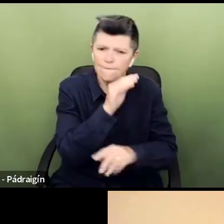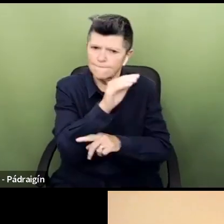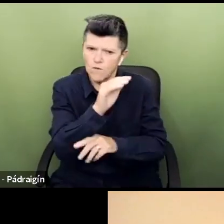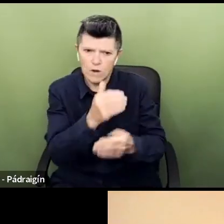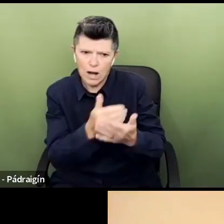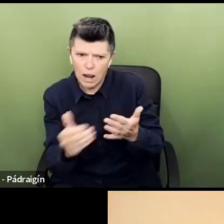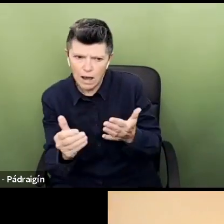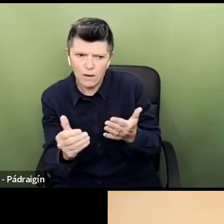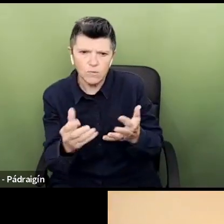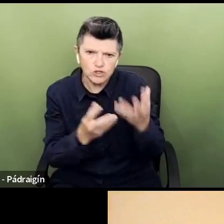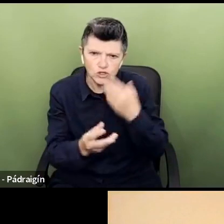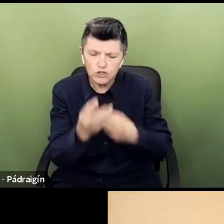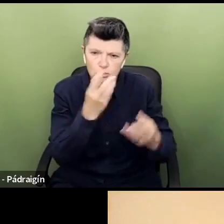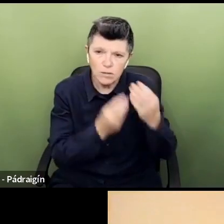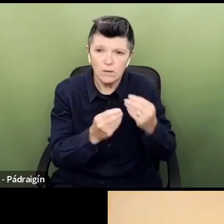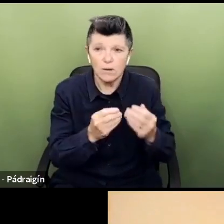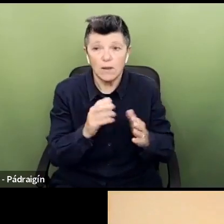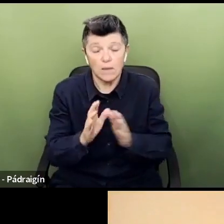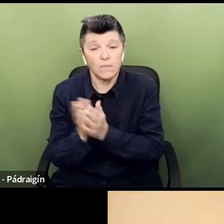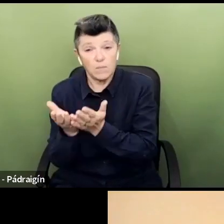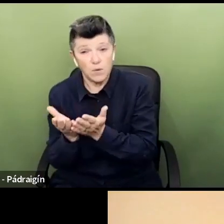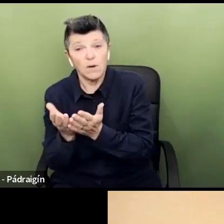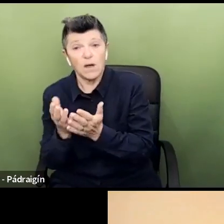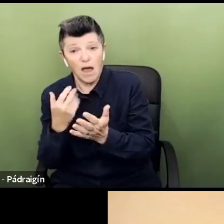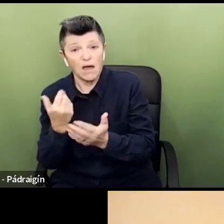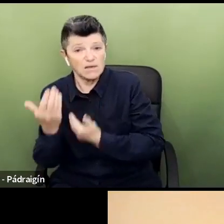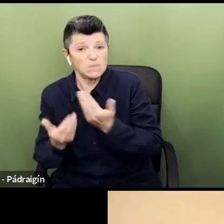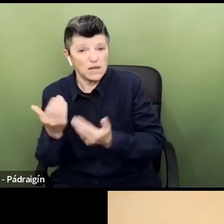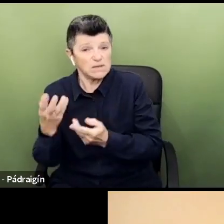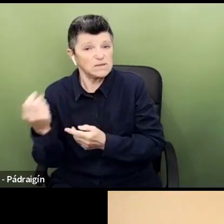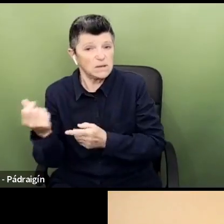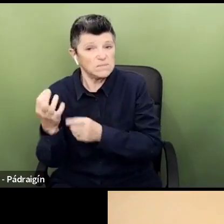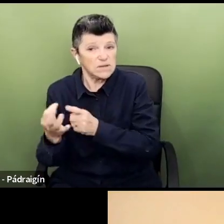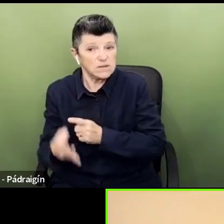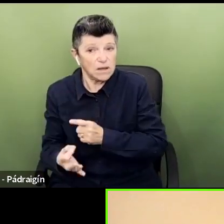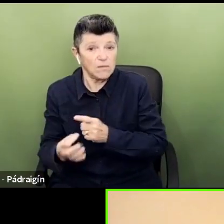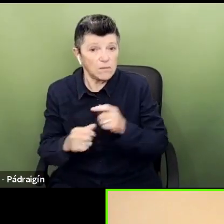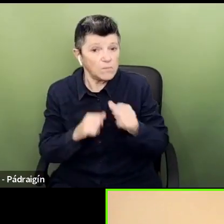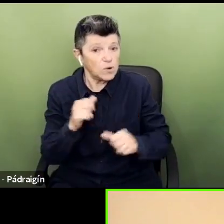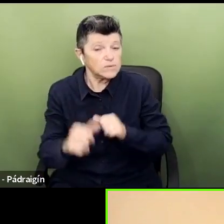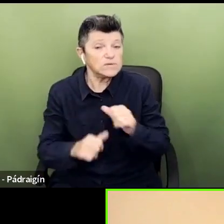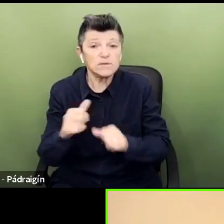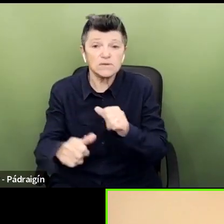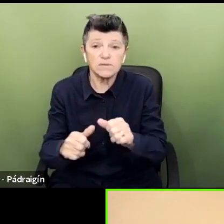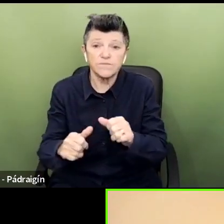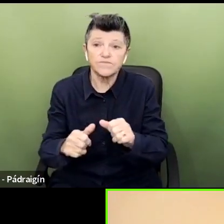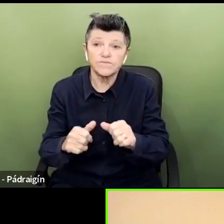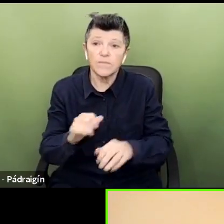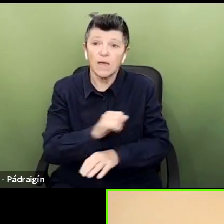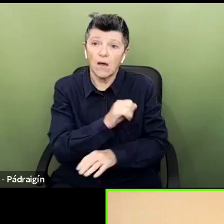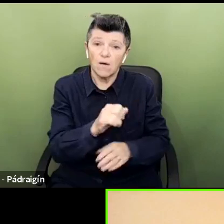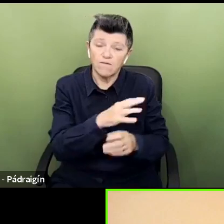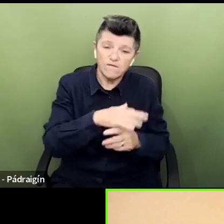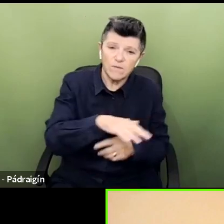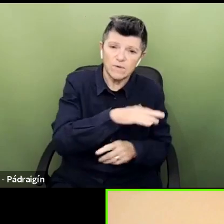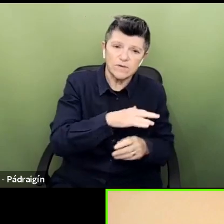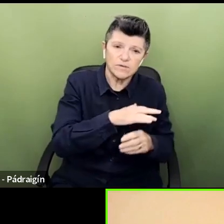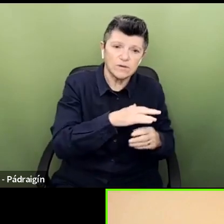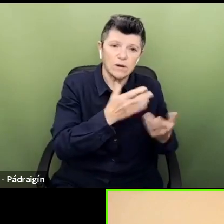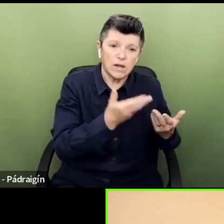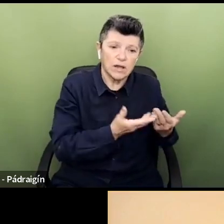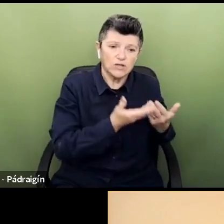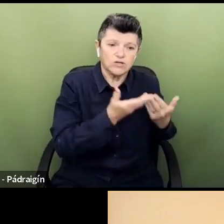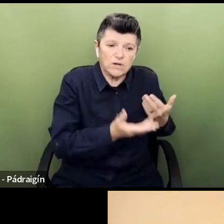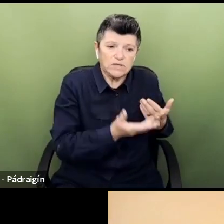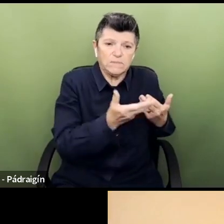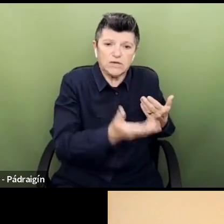much unpack in the book in some detail these processes of sort of familial intergenerational transmission of